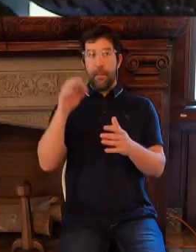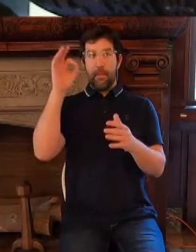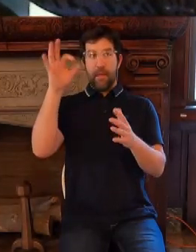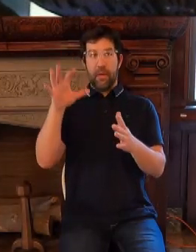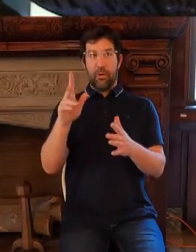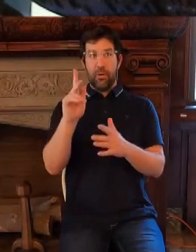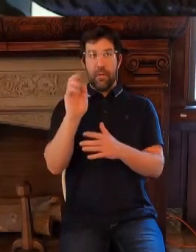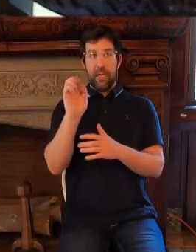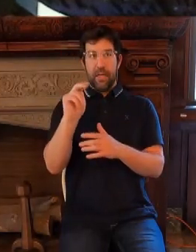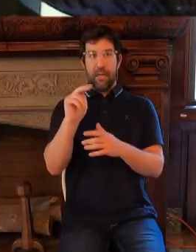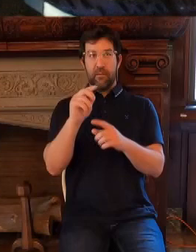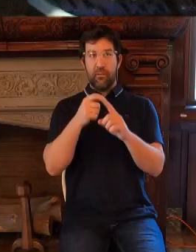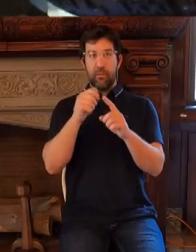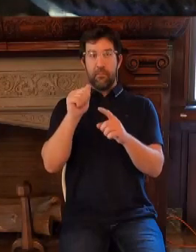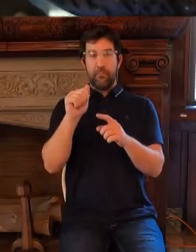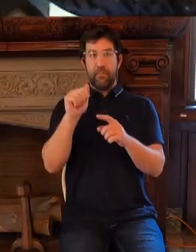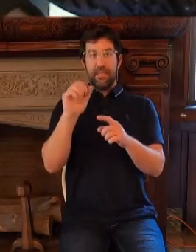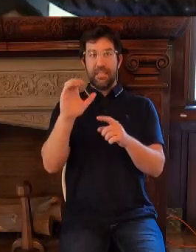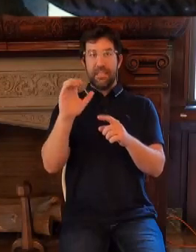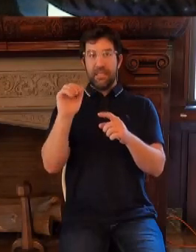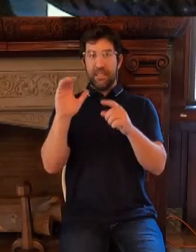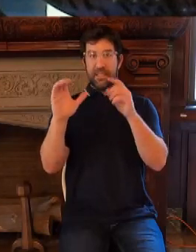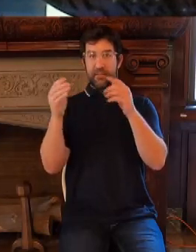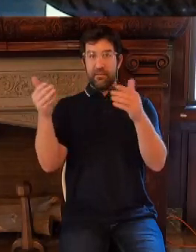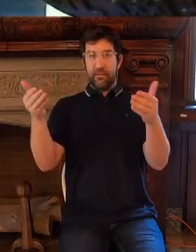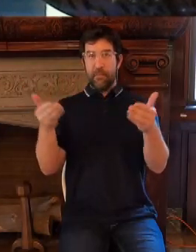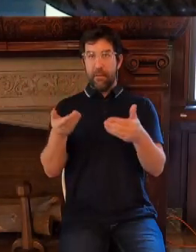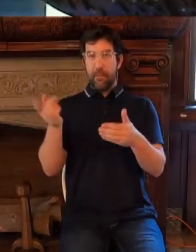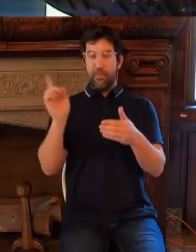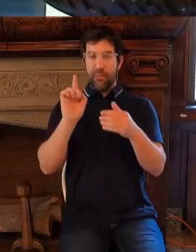from ACAC come up and welcome everyone.